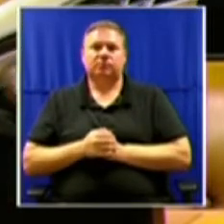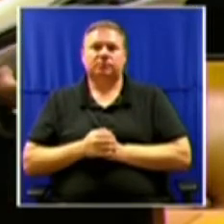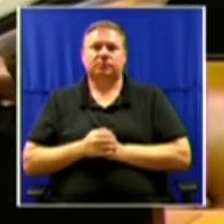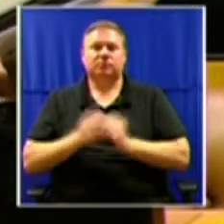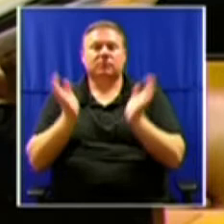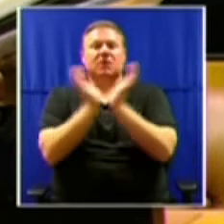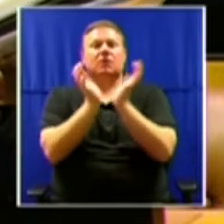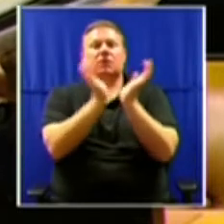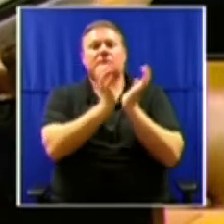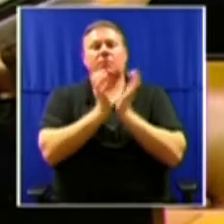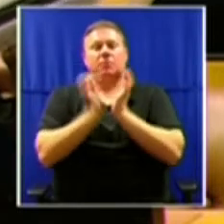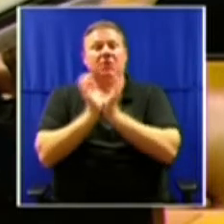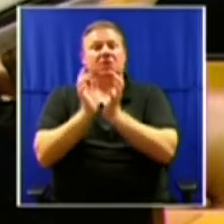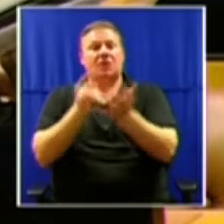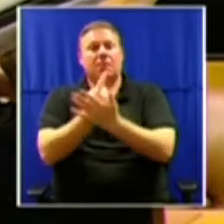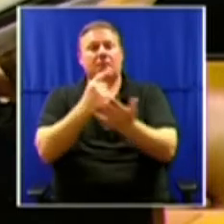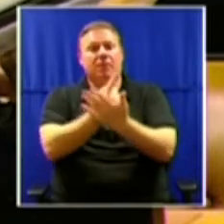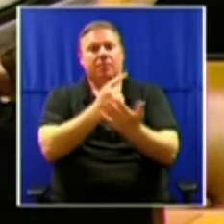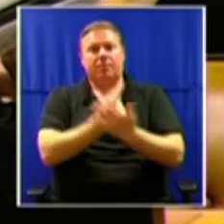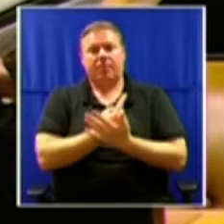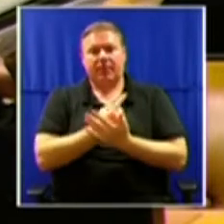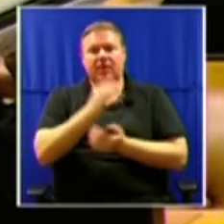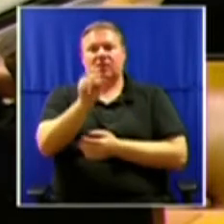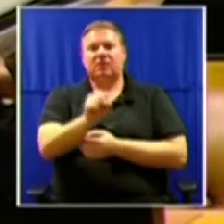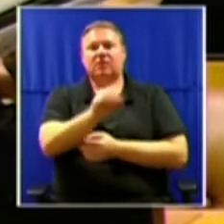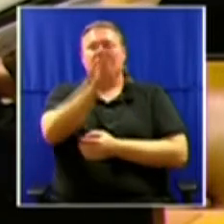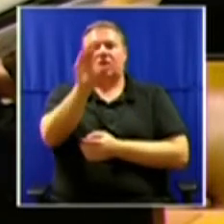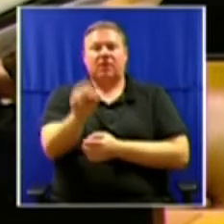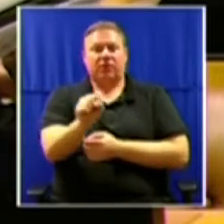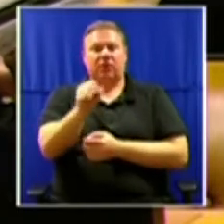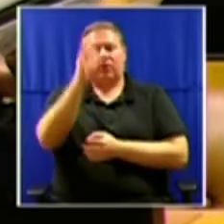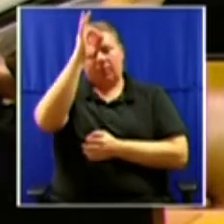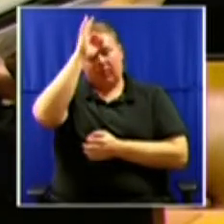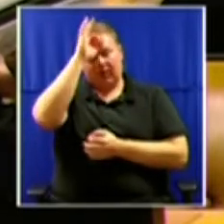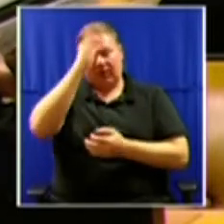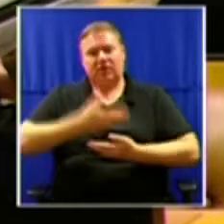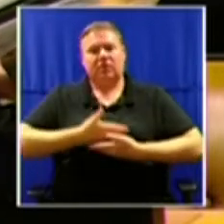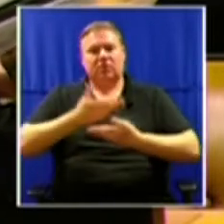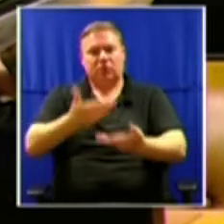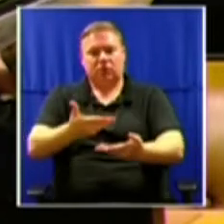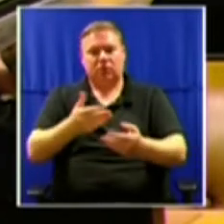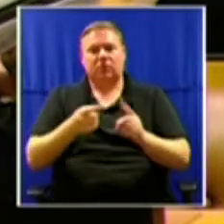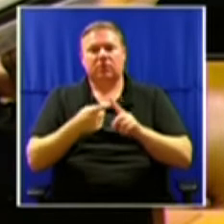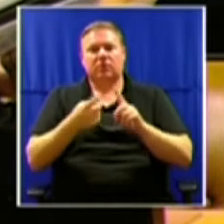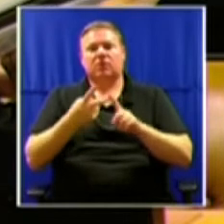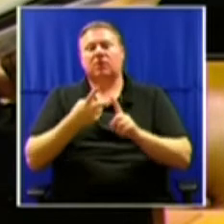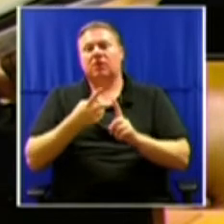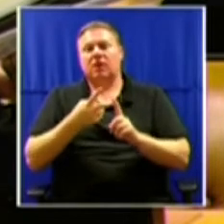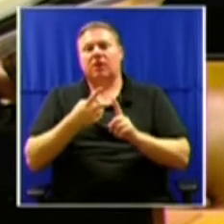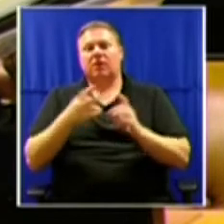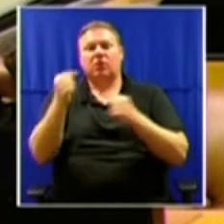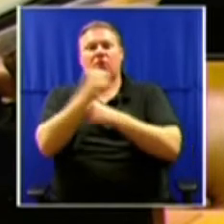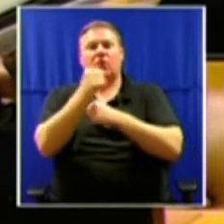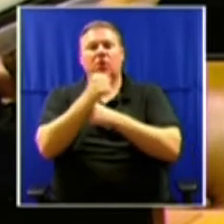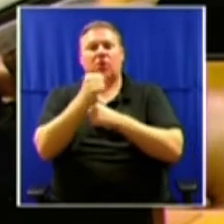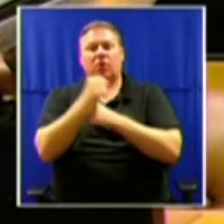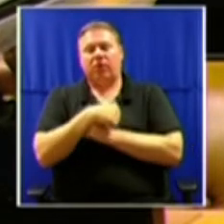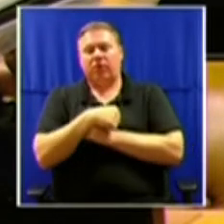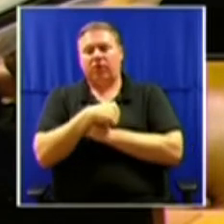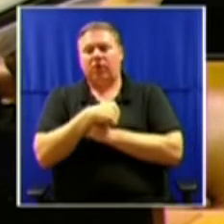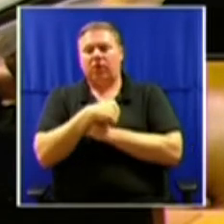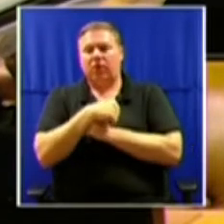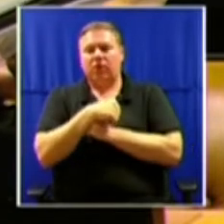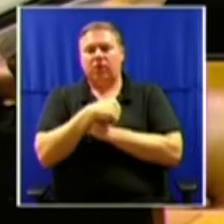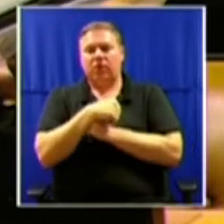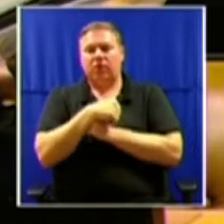meetings are taking place: South African Police Service National Prosecuting Office NPA management meetings chaired by the Chief